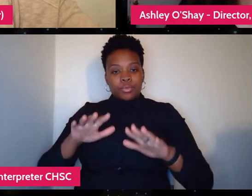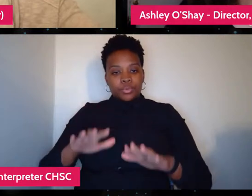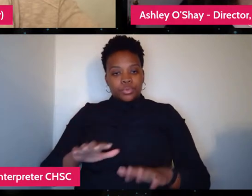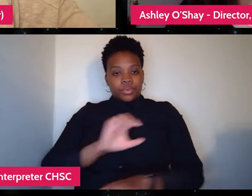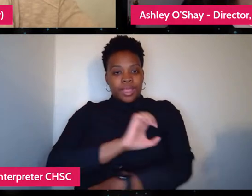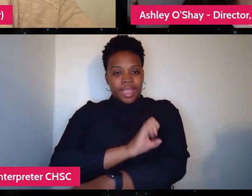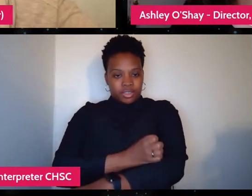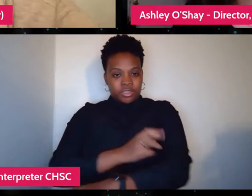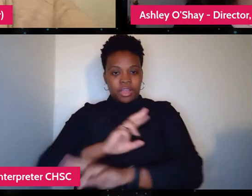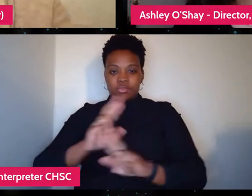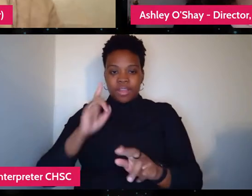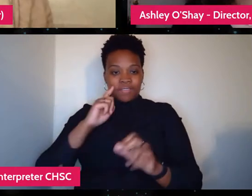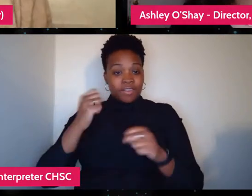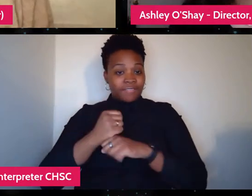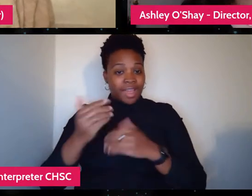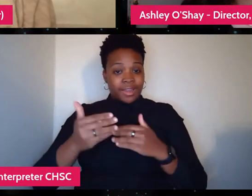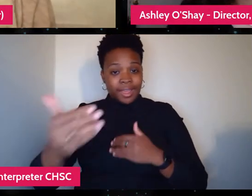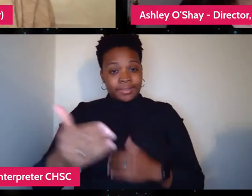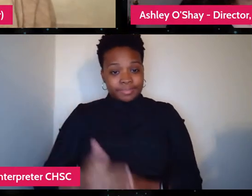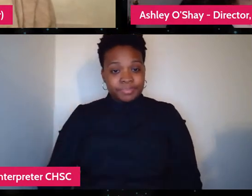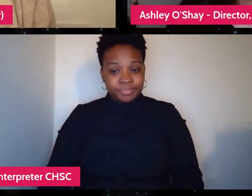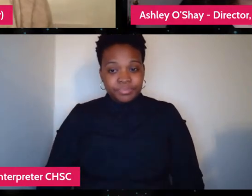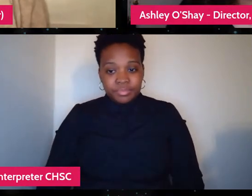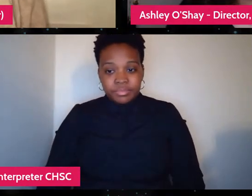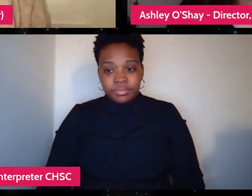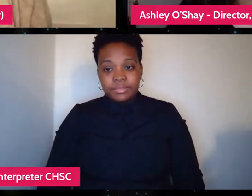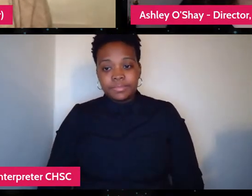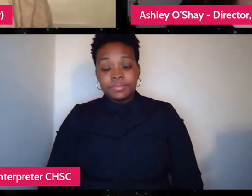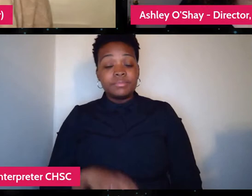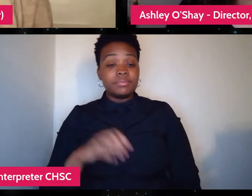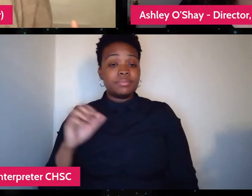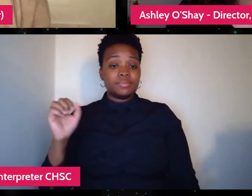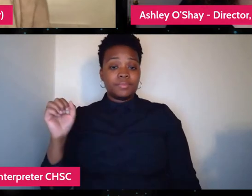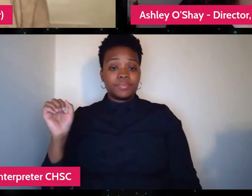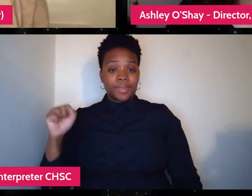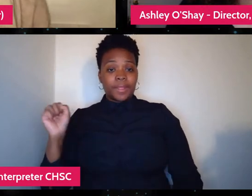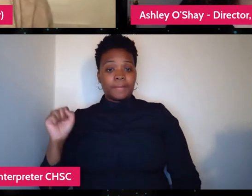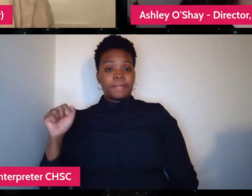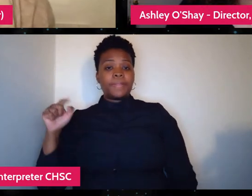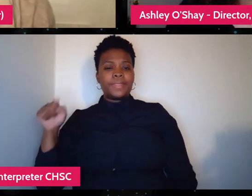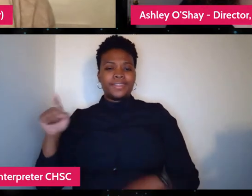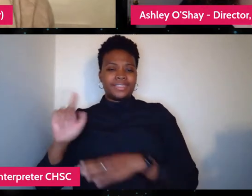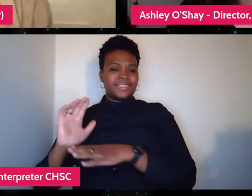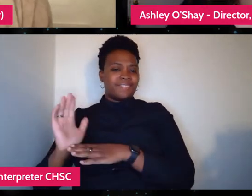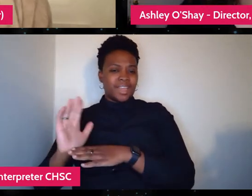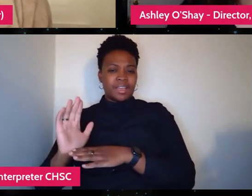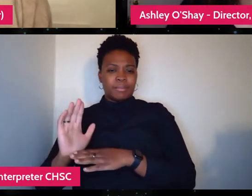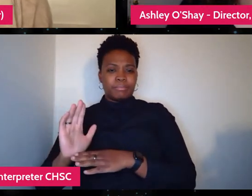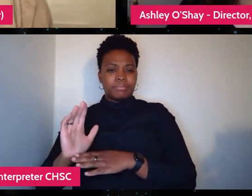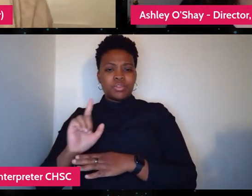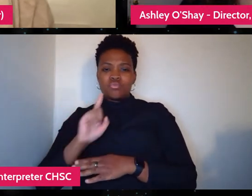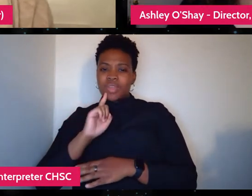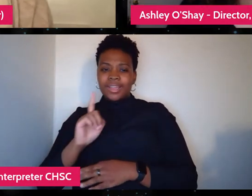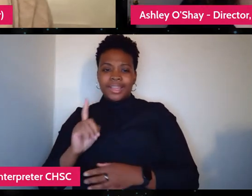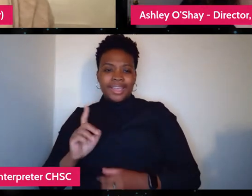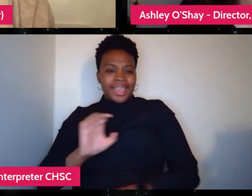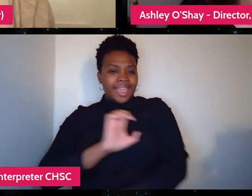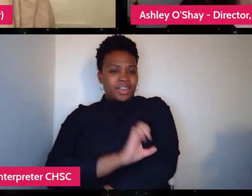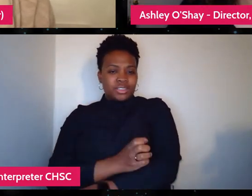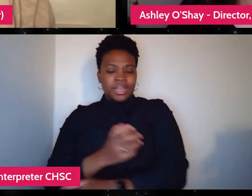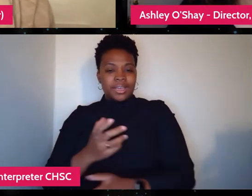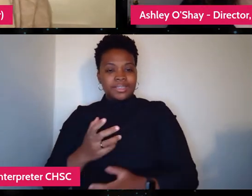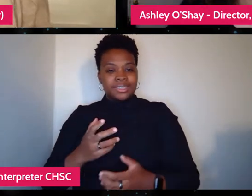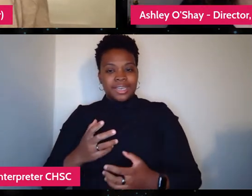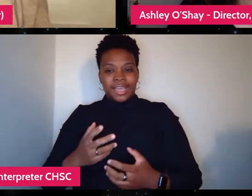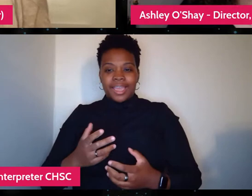ahead. Absolutely. And that's the thing. This film was so energizing, and it stirs up quite a few emotions,